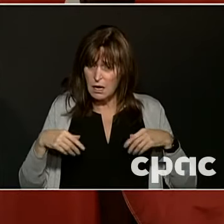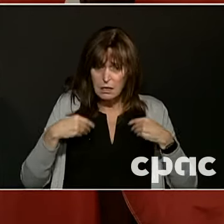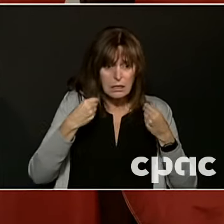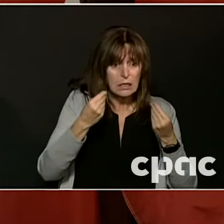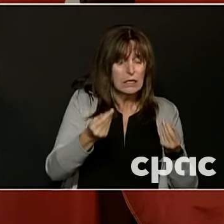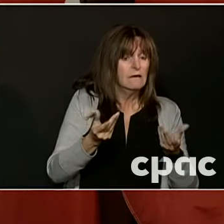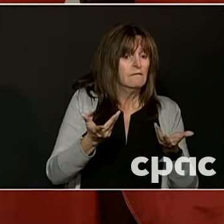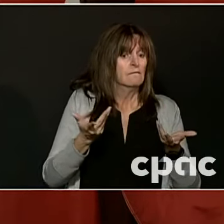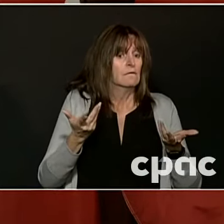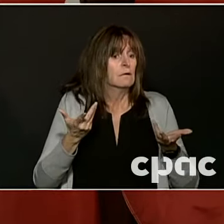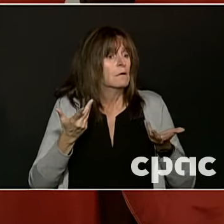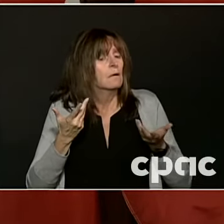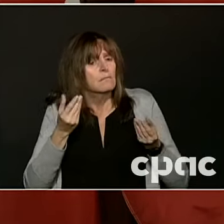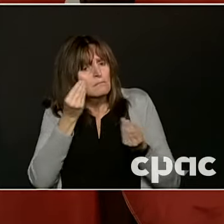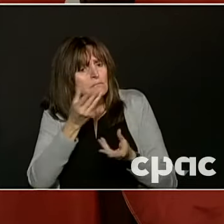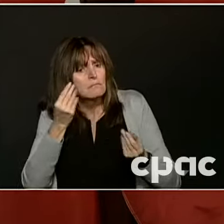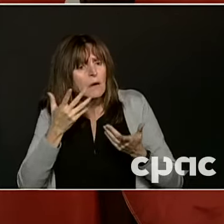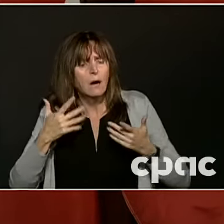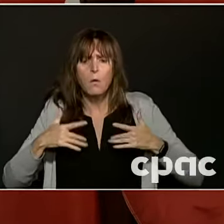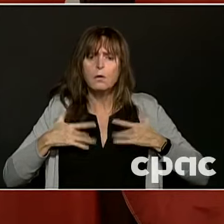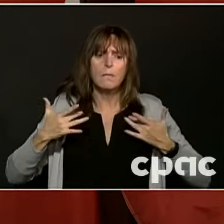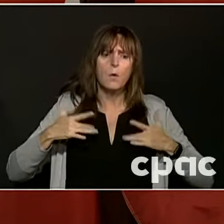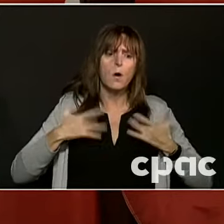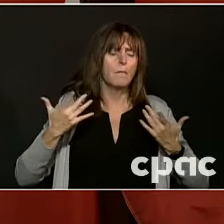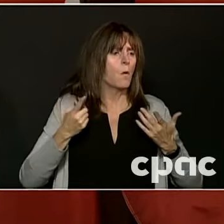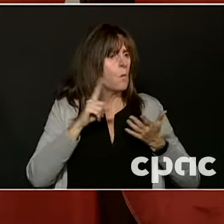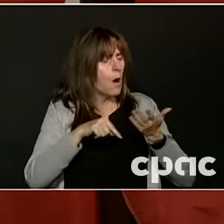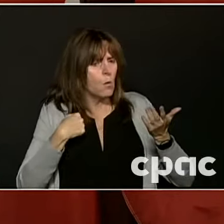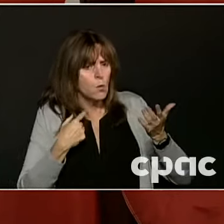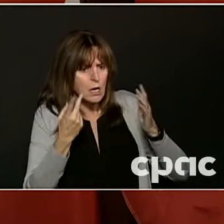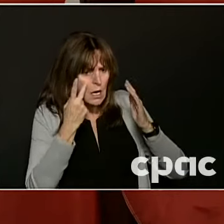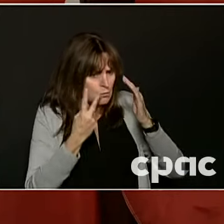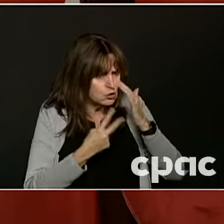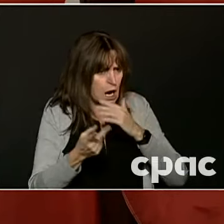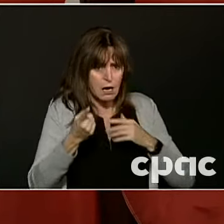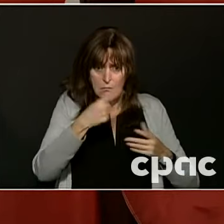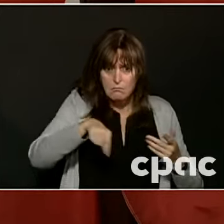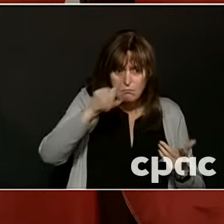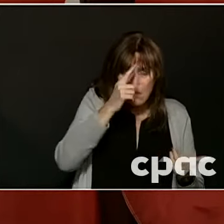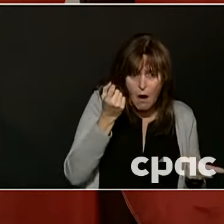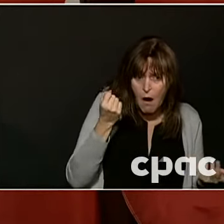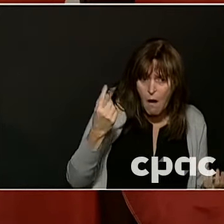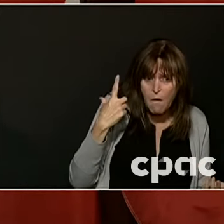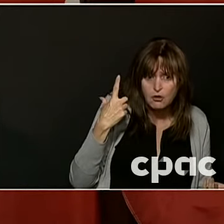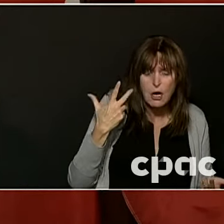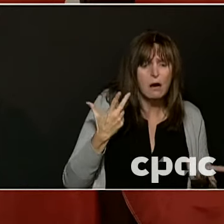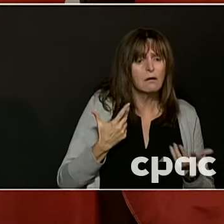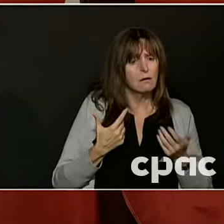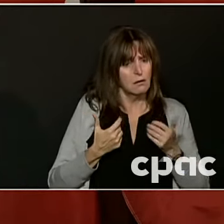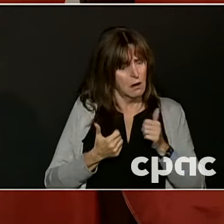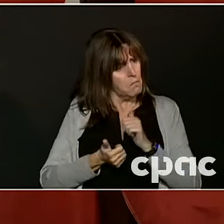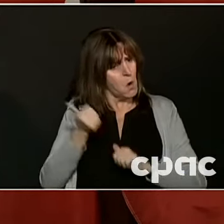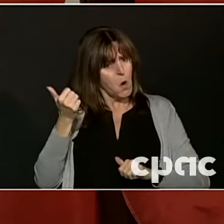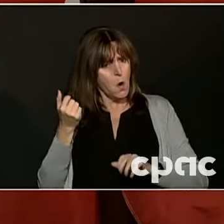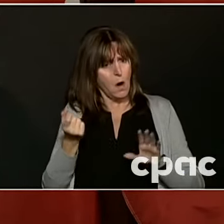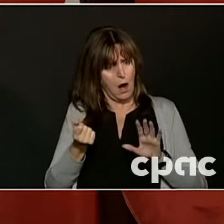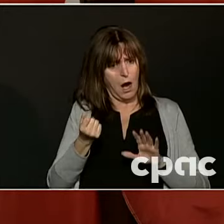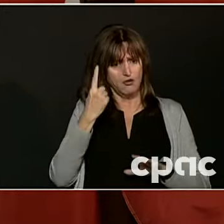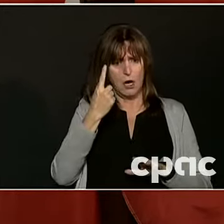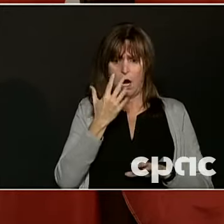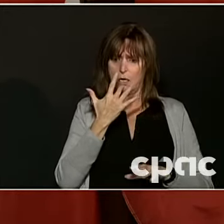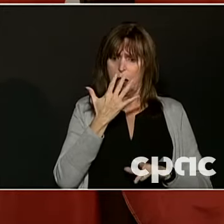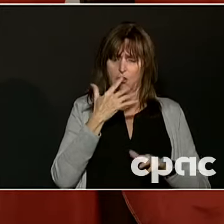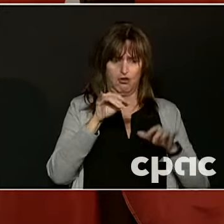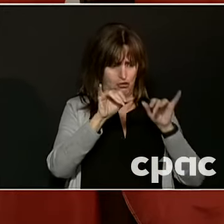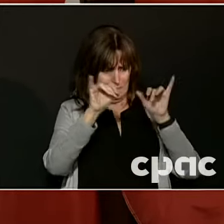want to see where we are, and do we understand? Most of the public understand the colors in different directions, and it gives them an optic and a